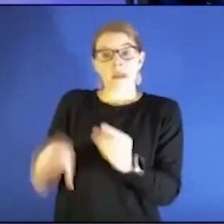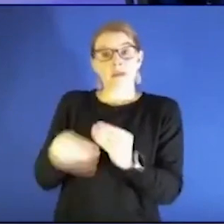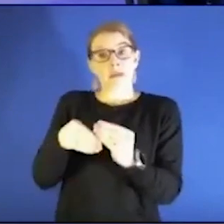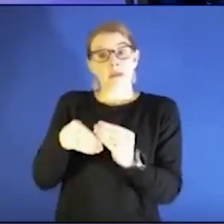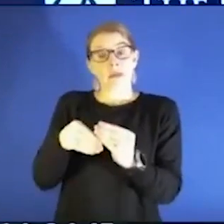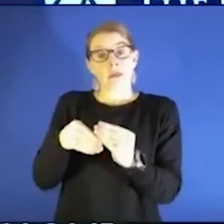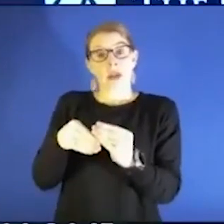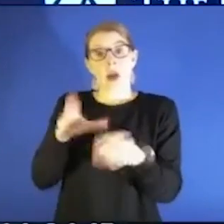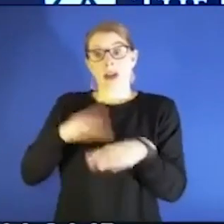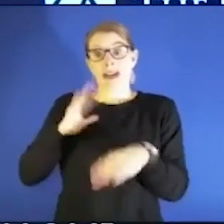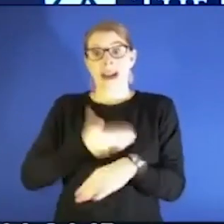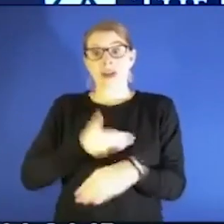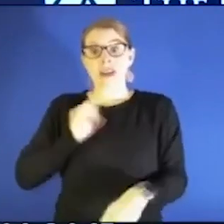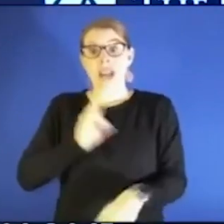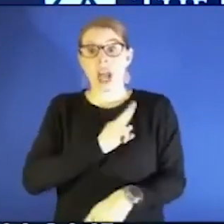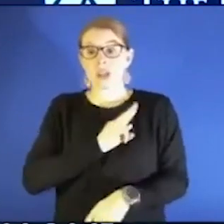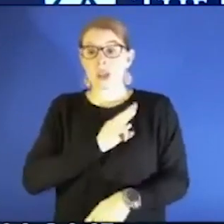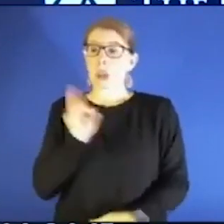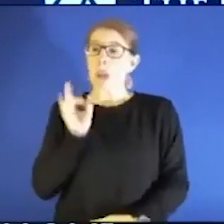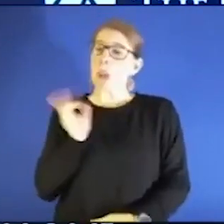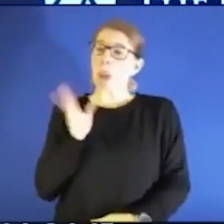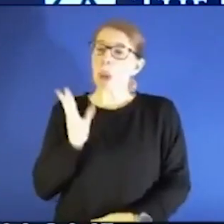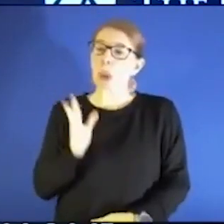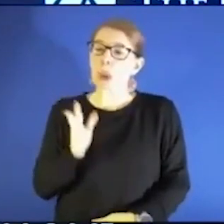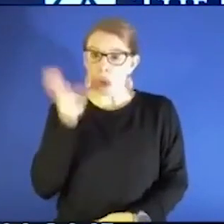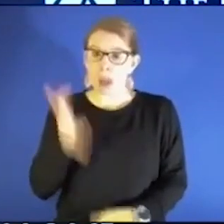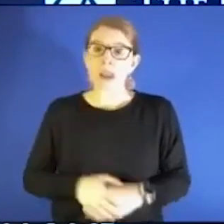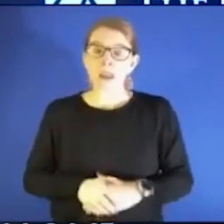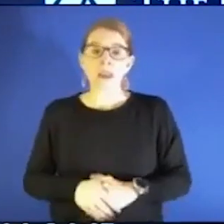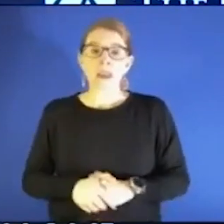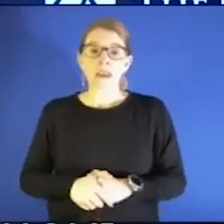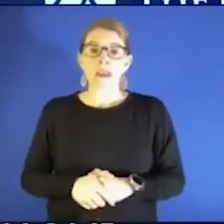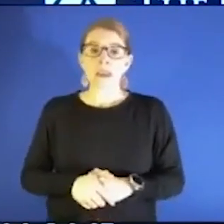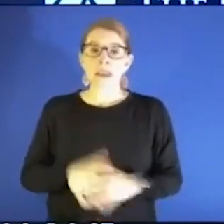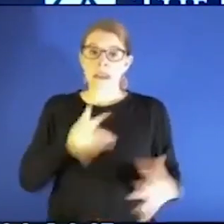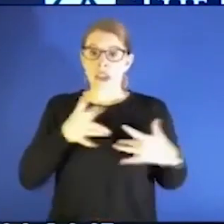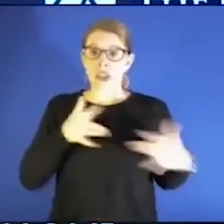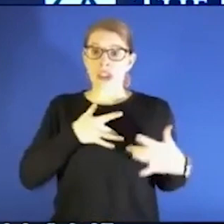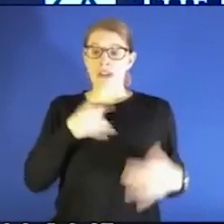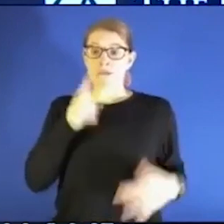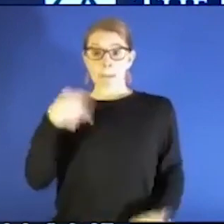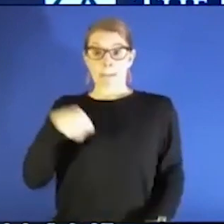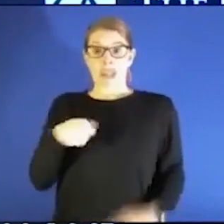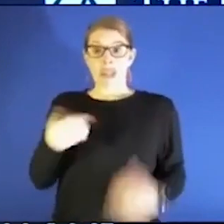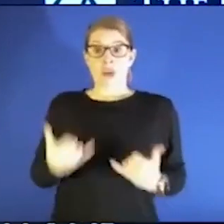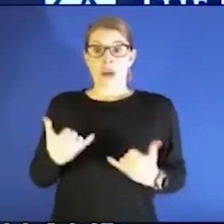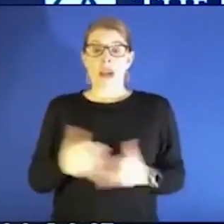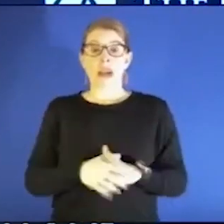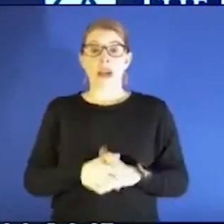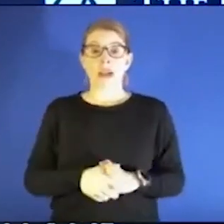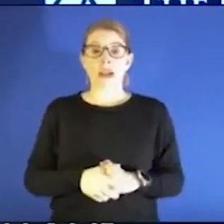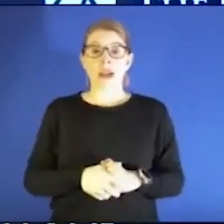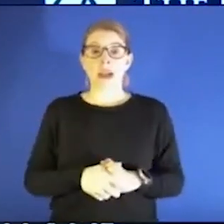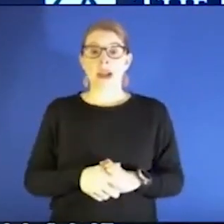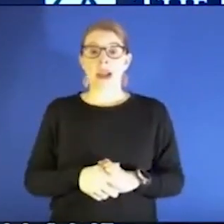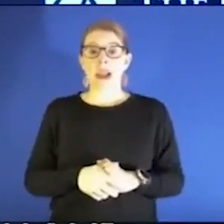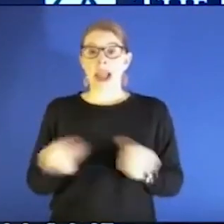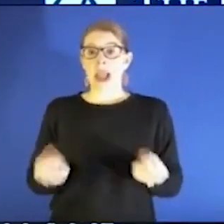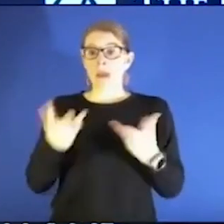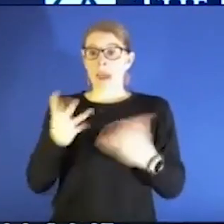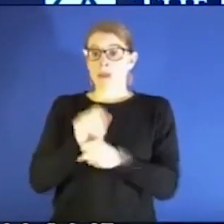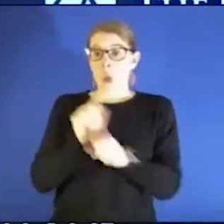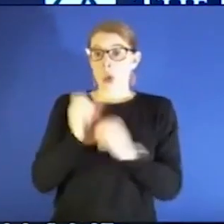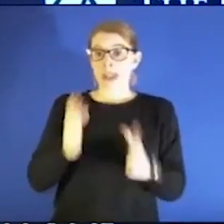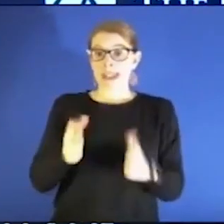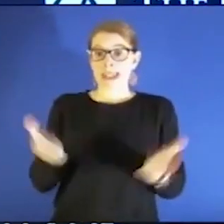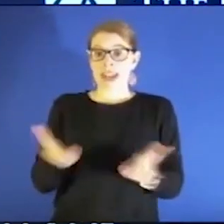staffing could be extremely detrimental. And so I think that's something that's very concerning to me right now, is the number of employees that we have here with school-age children.